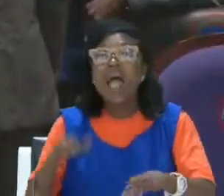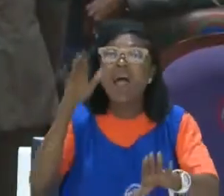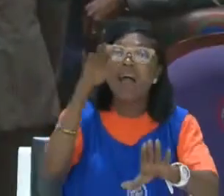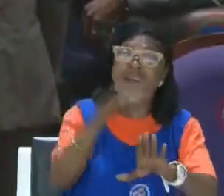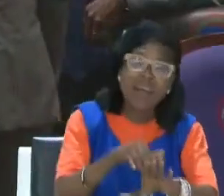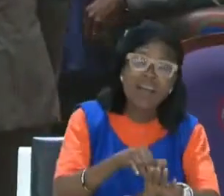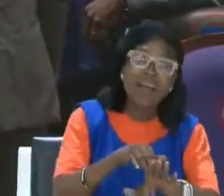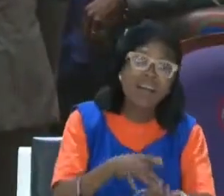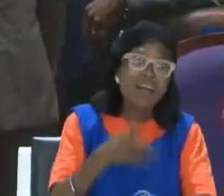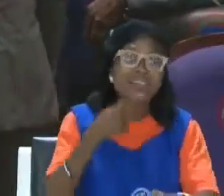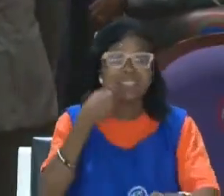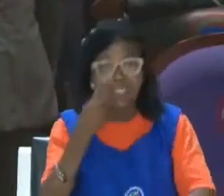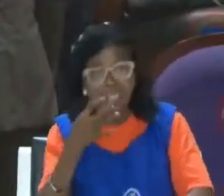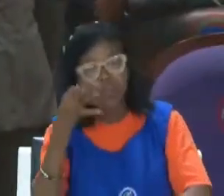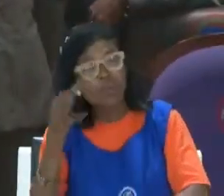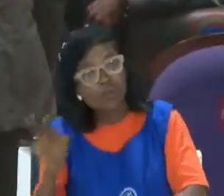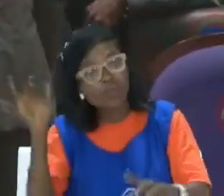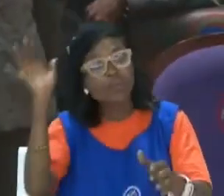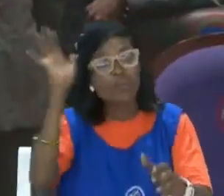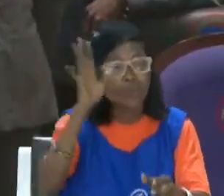of your name, oh Jesus.